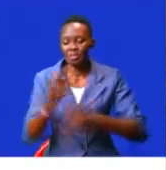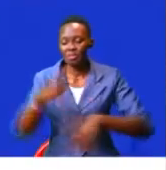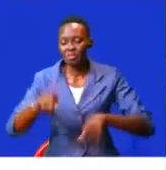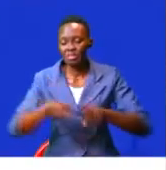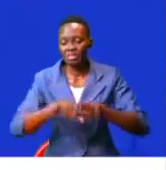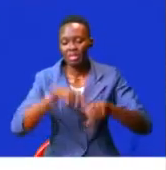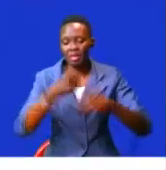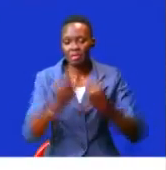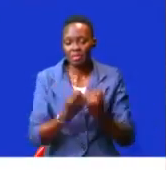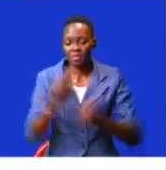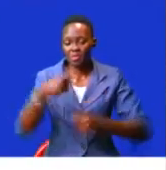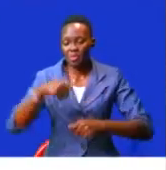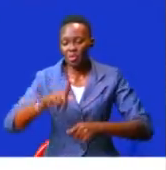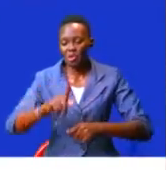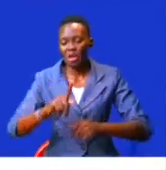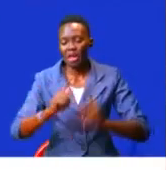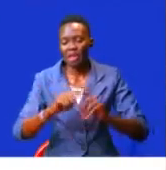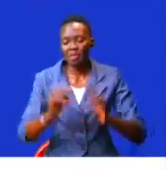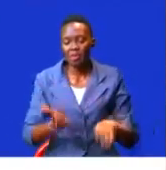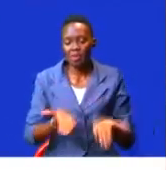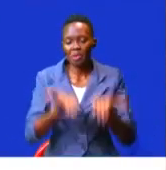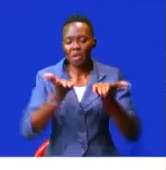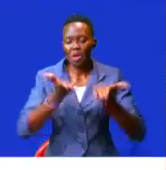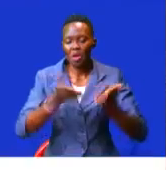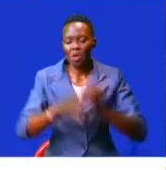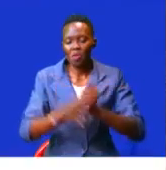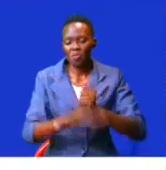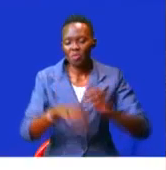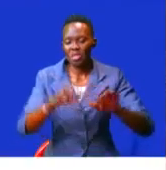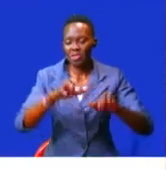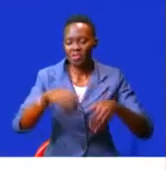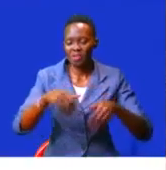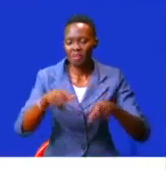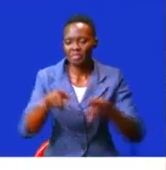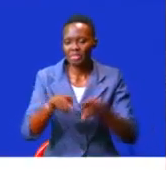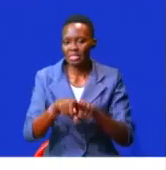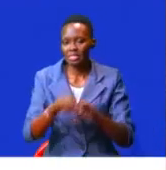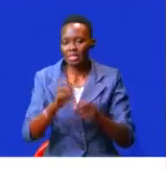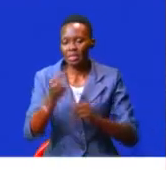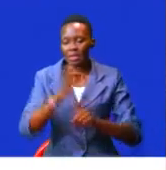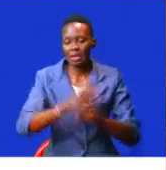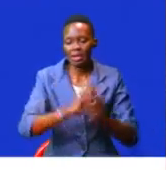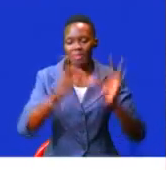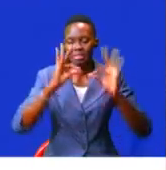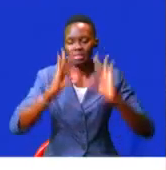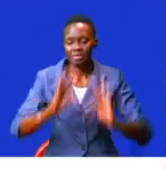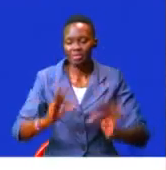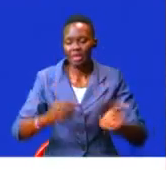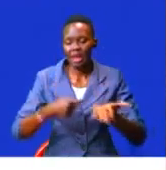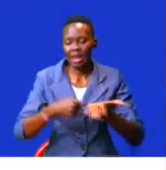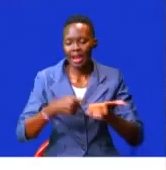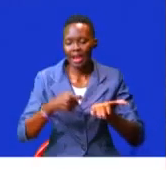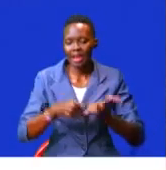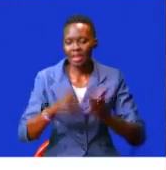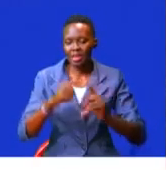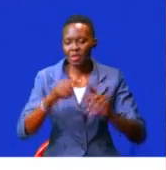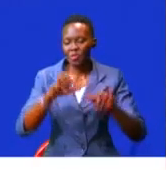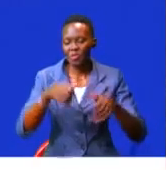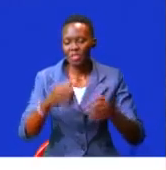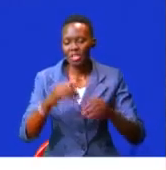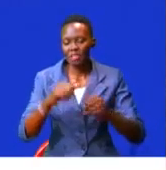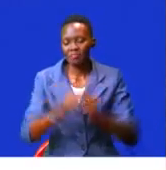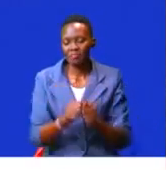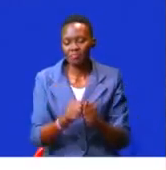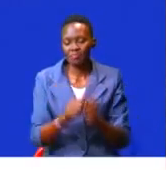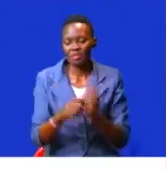your team on the ground to promote fish farming, to promote climate smart technologies when it comes to fish farming, and